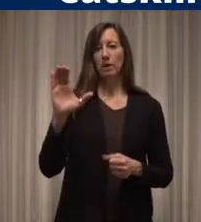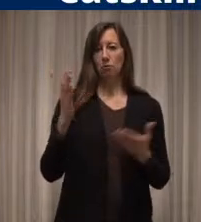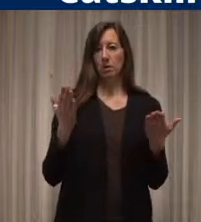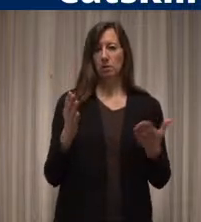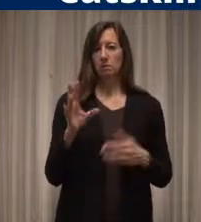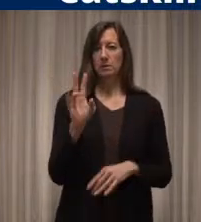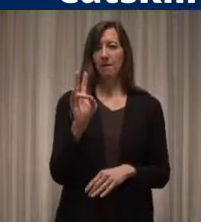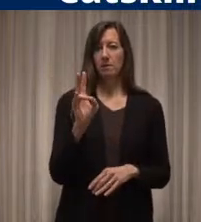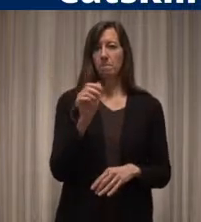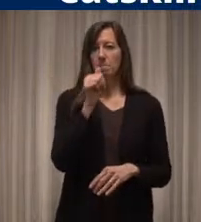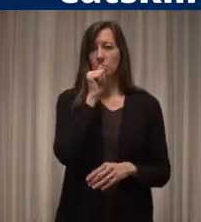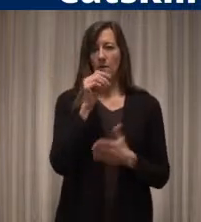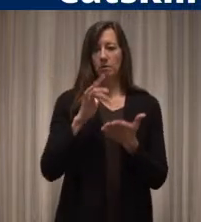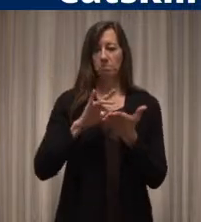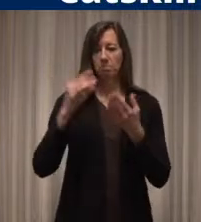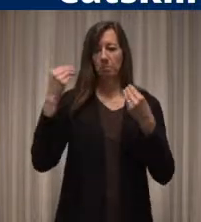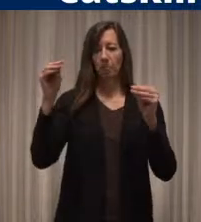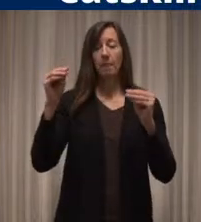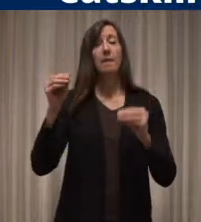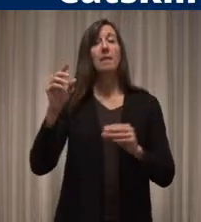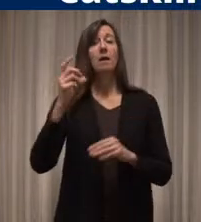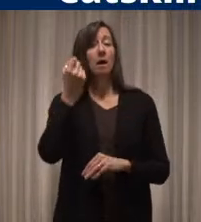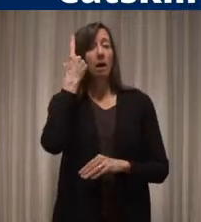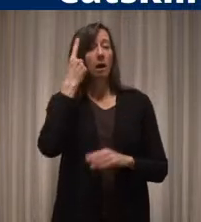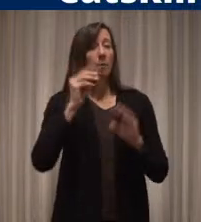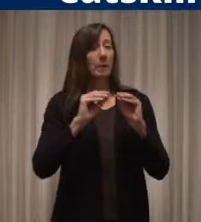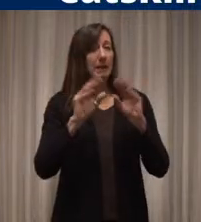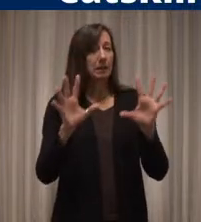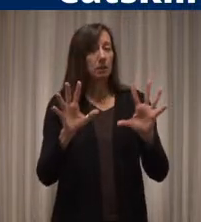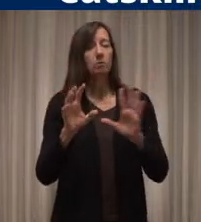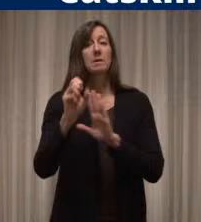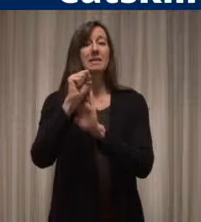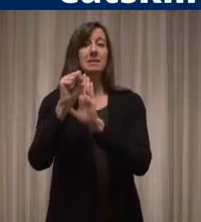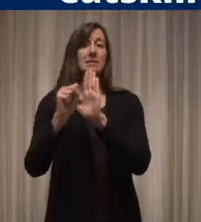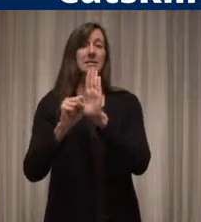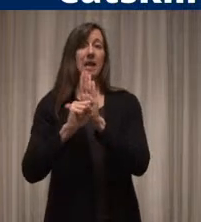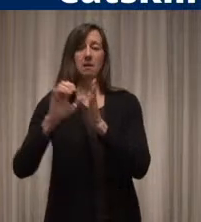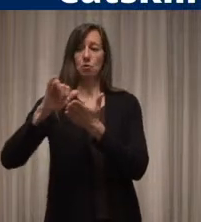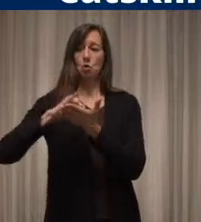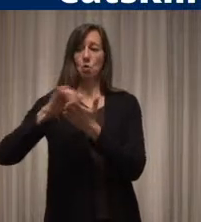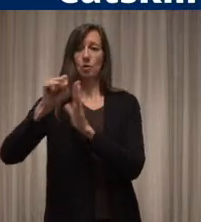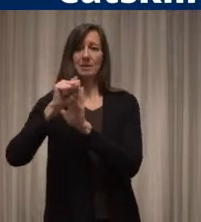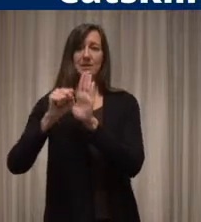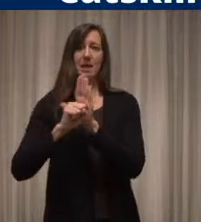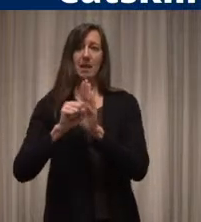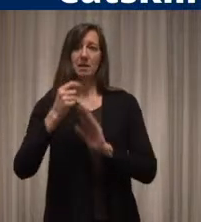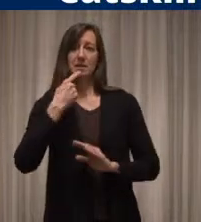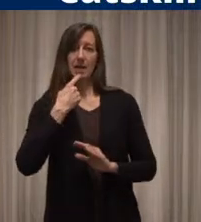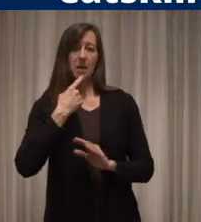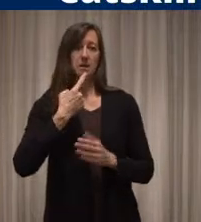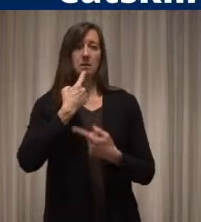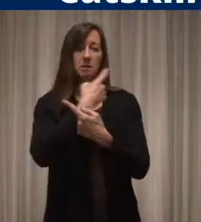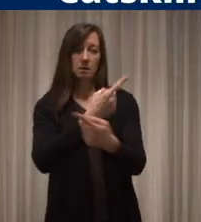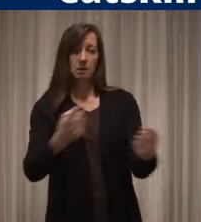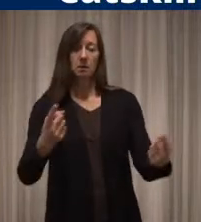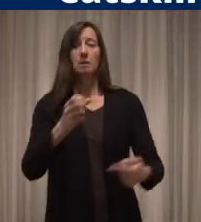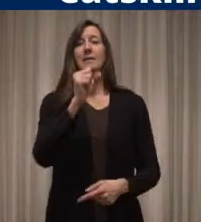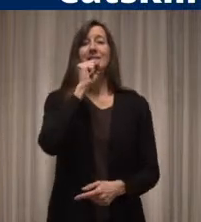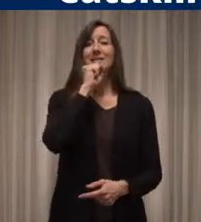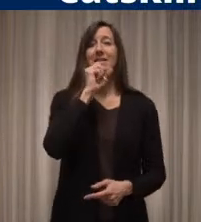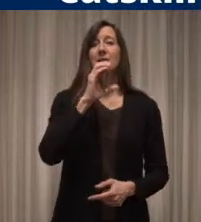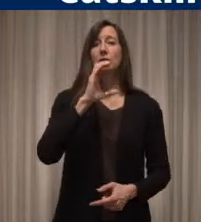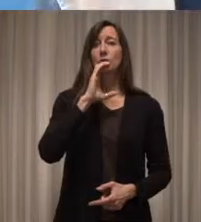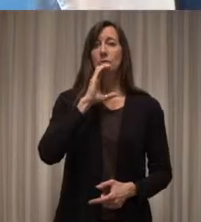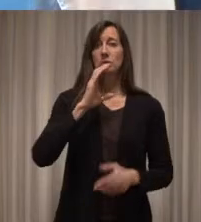state has directed and decided that, at least at this time, for seniors 65 plus, Those doses do